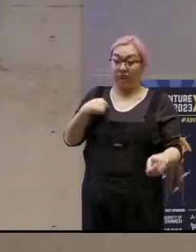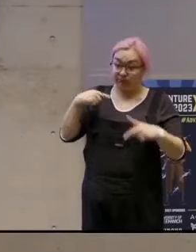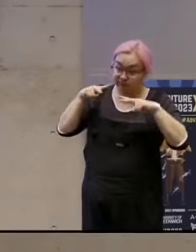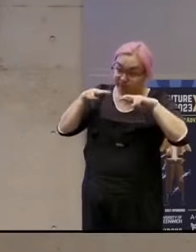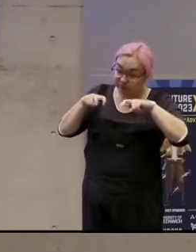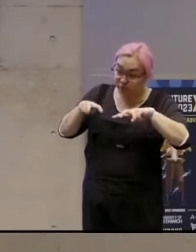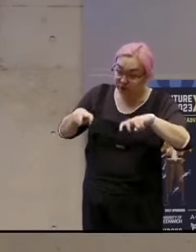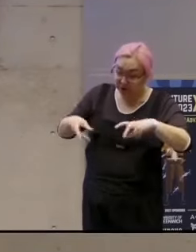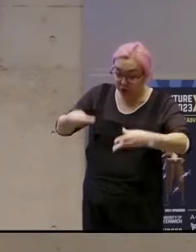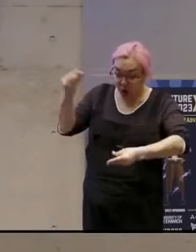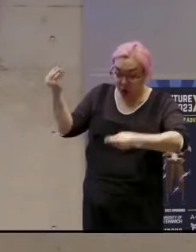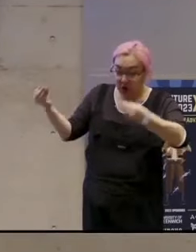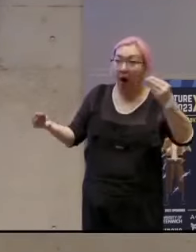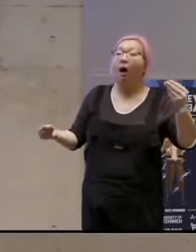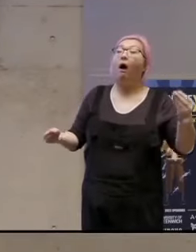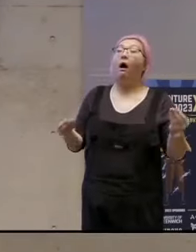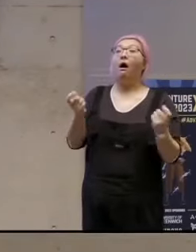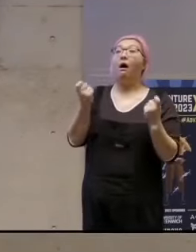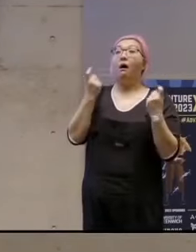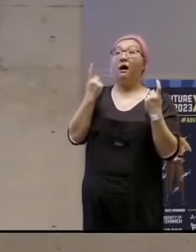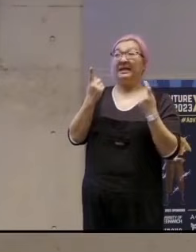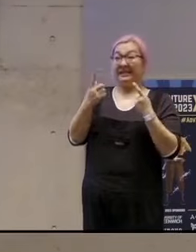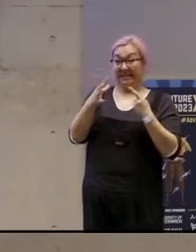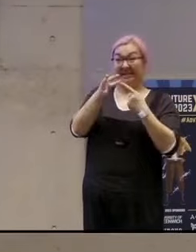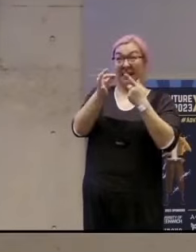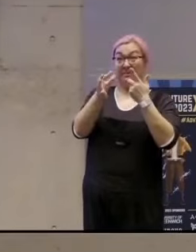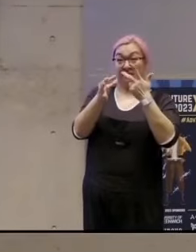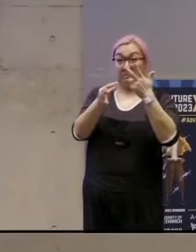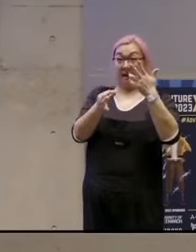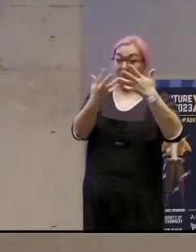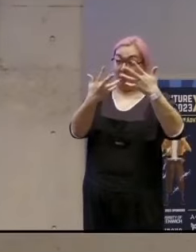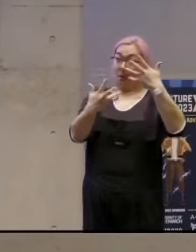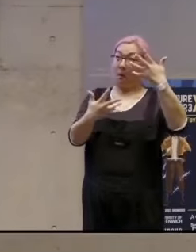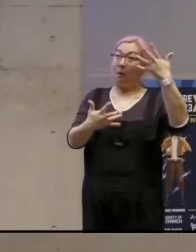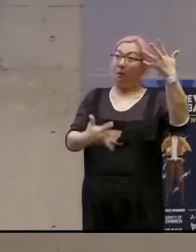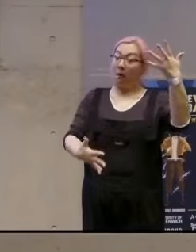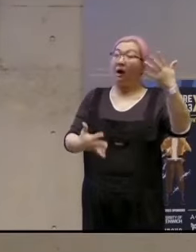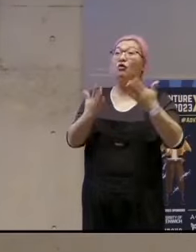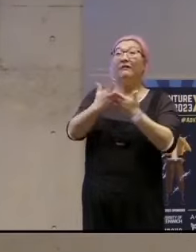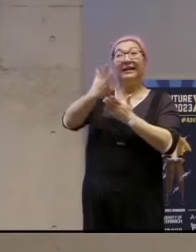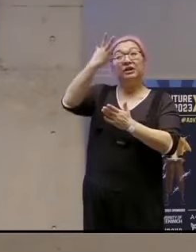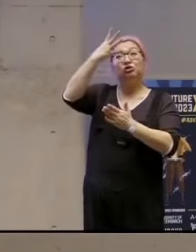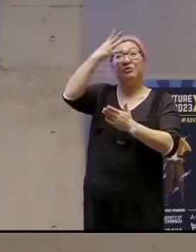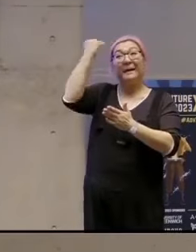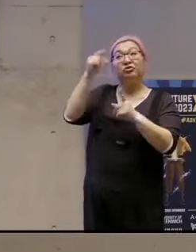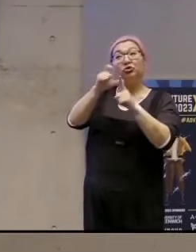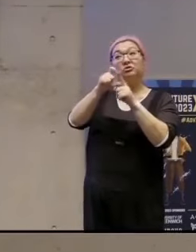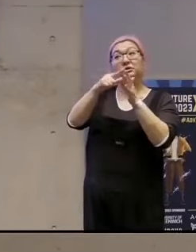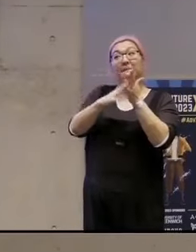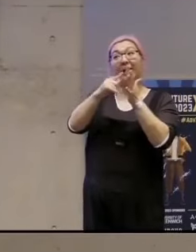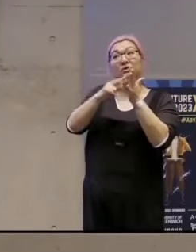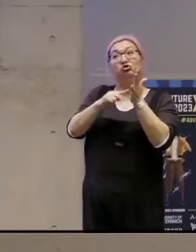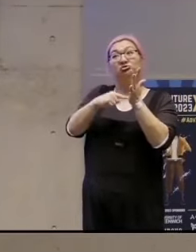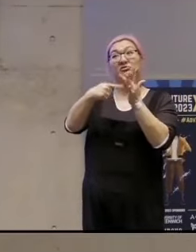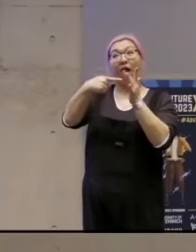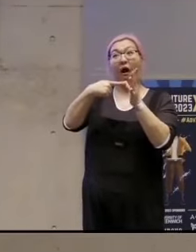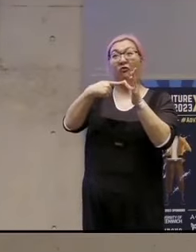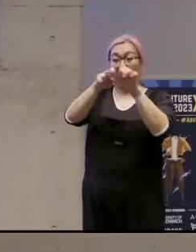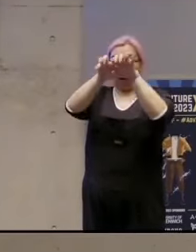we discovered that everyone's symptoms are different, and dementia is kind of this umbrella term for loads and loads of